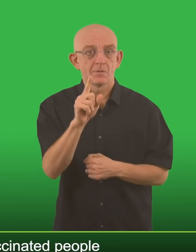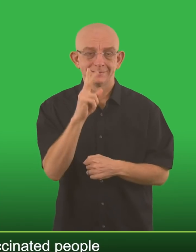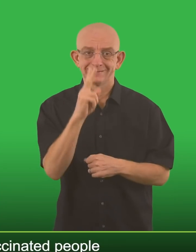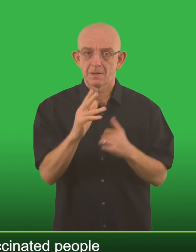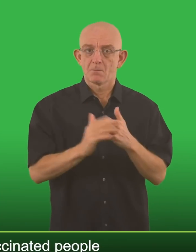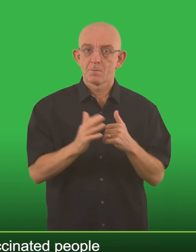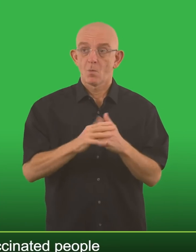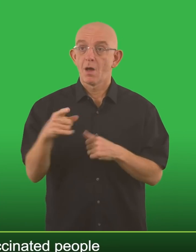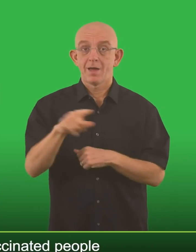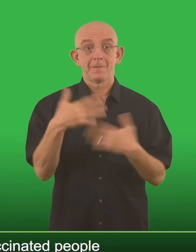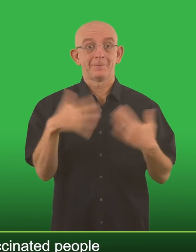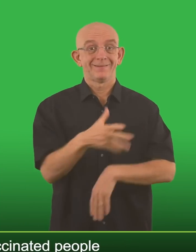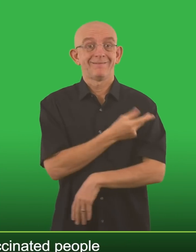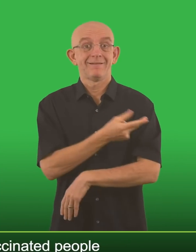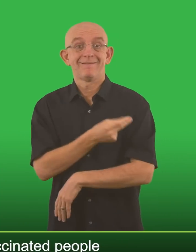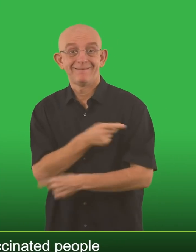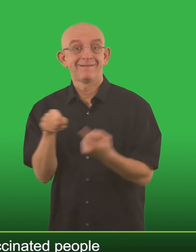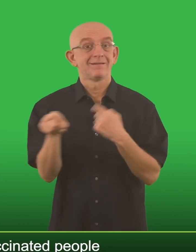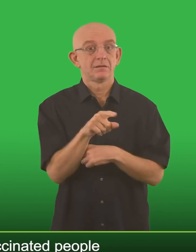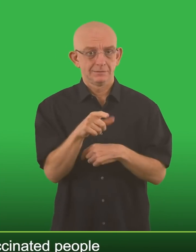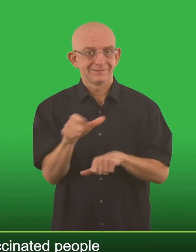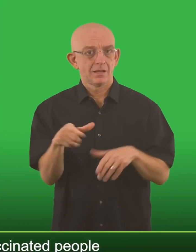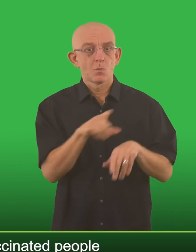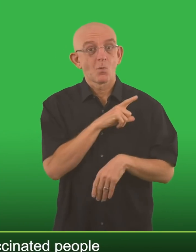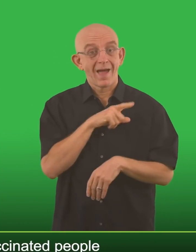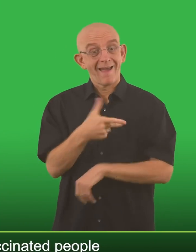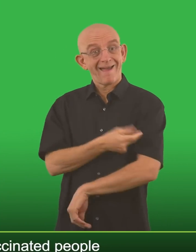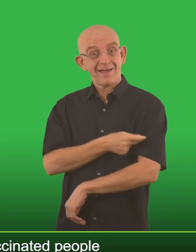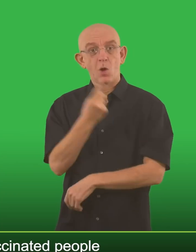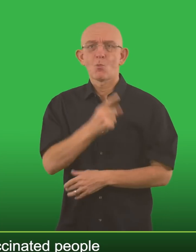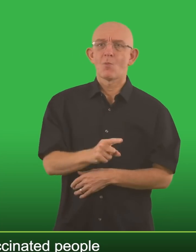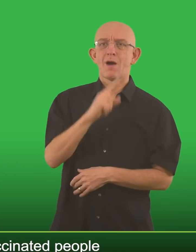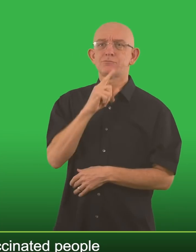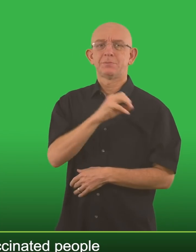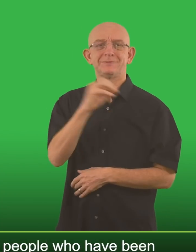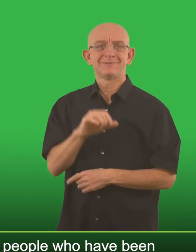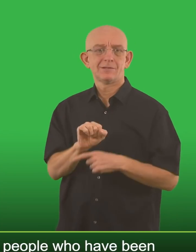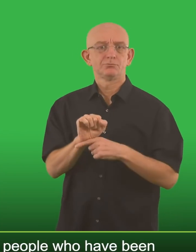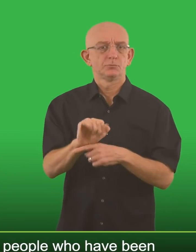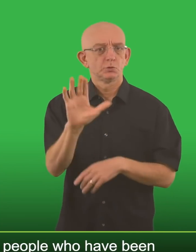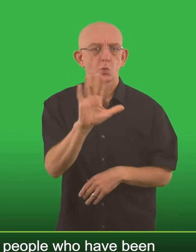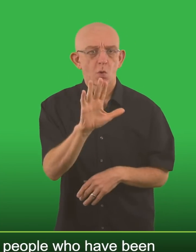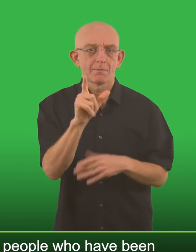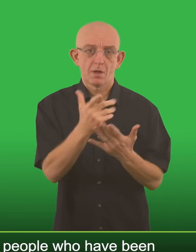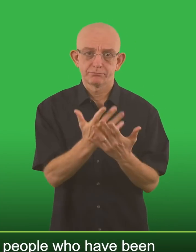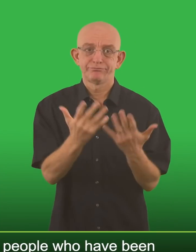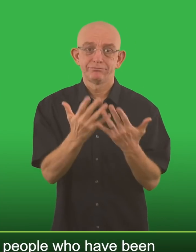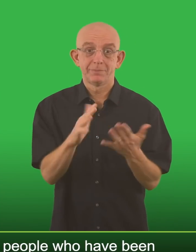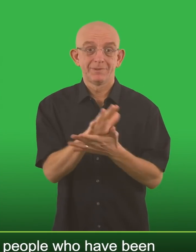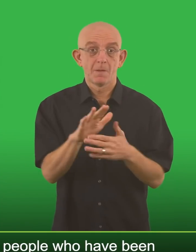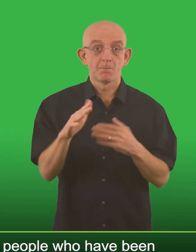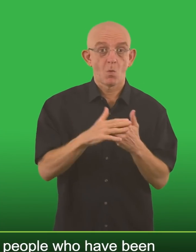an increase of vaccinated people being hospitalised because it's not 100% effective, and the sheer numbers will